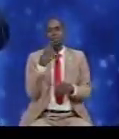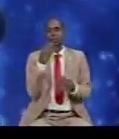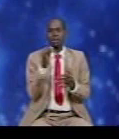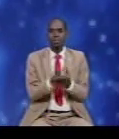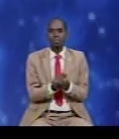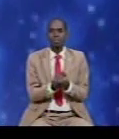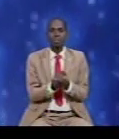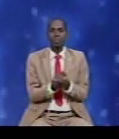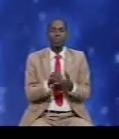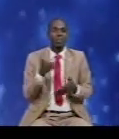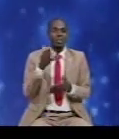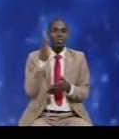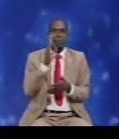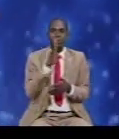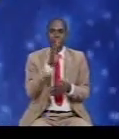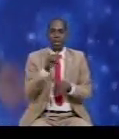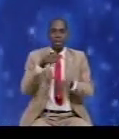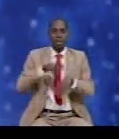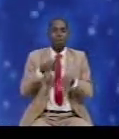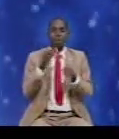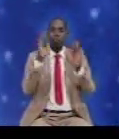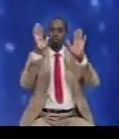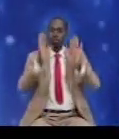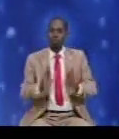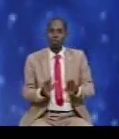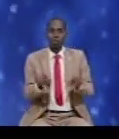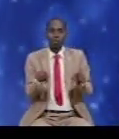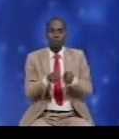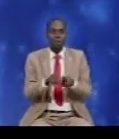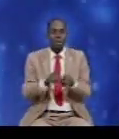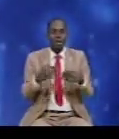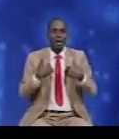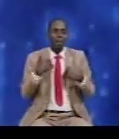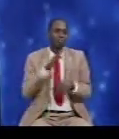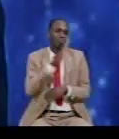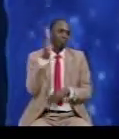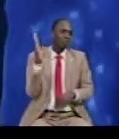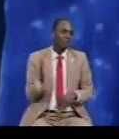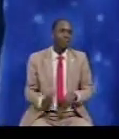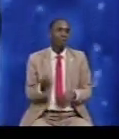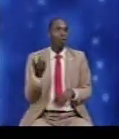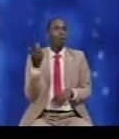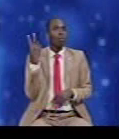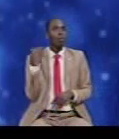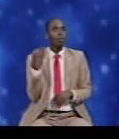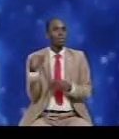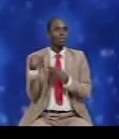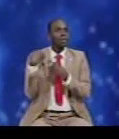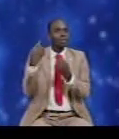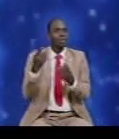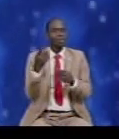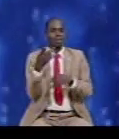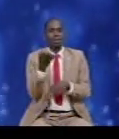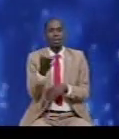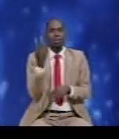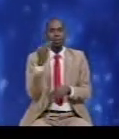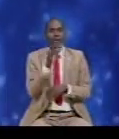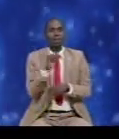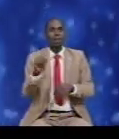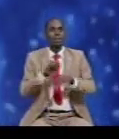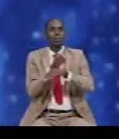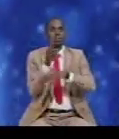says, there shall be a time of trouble such as never was since there was a